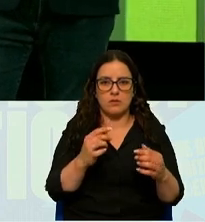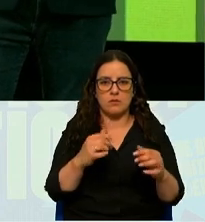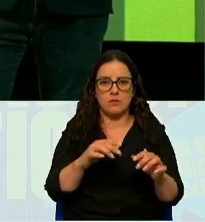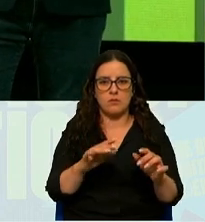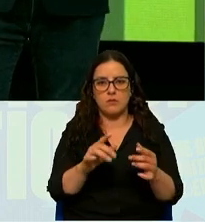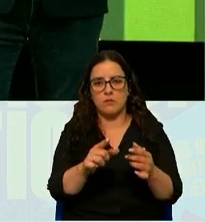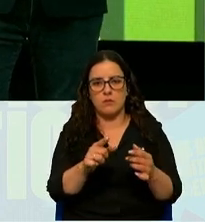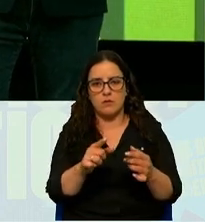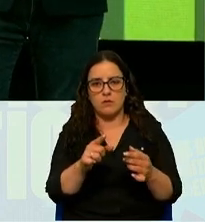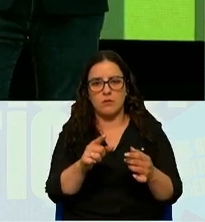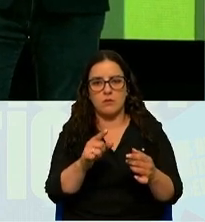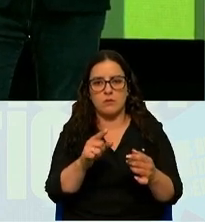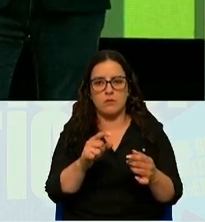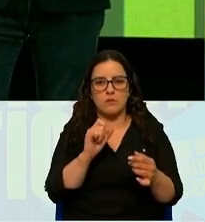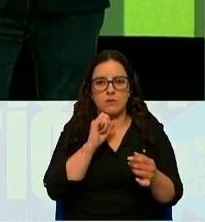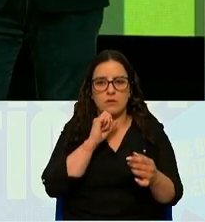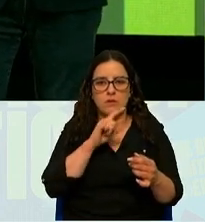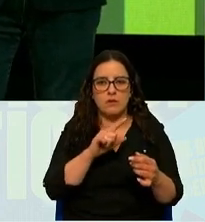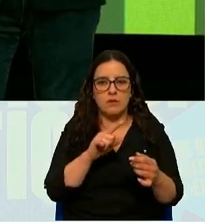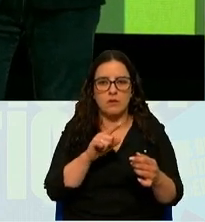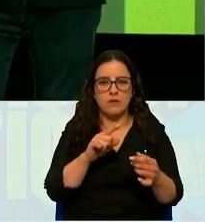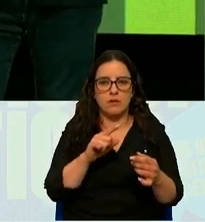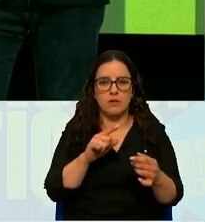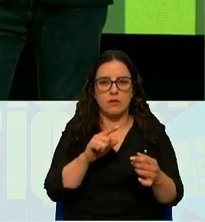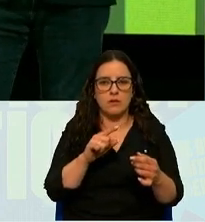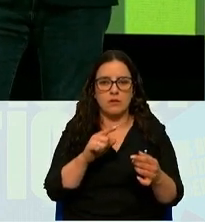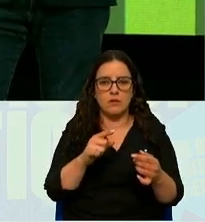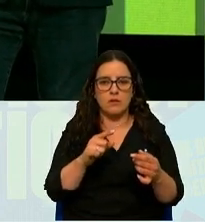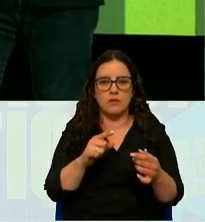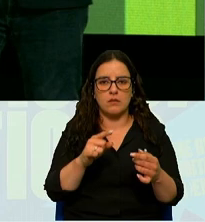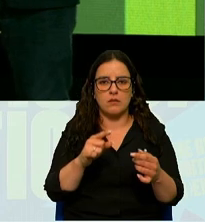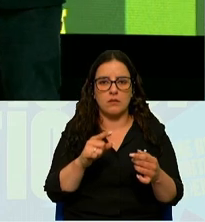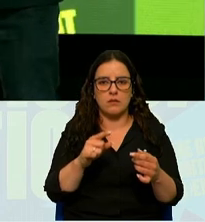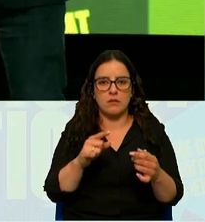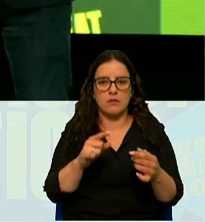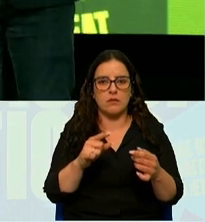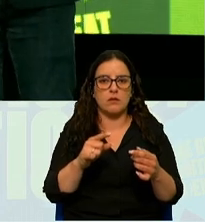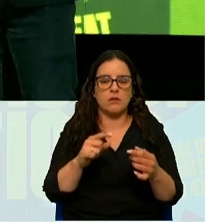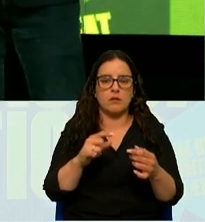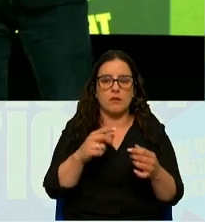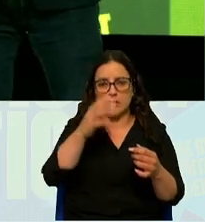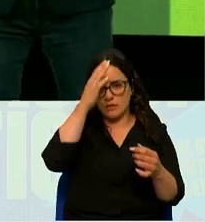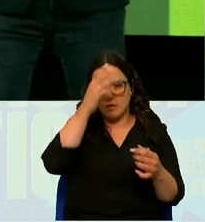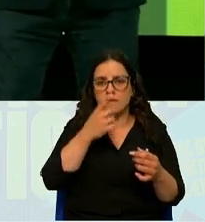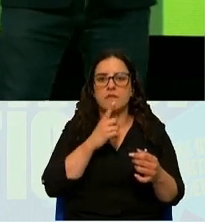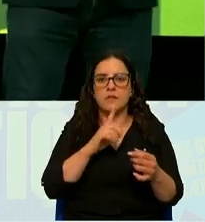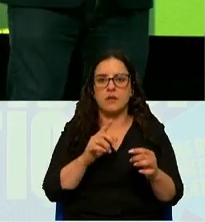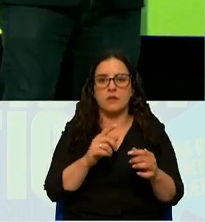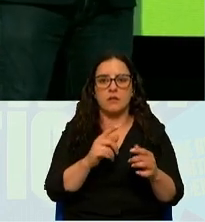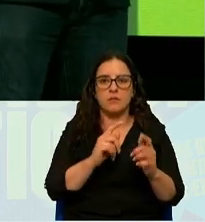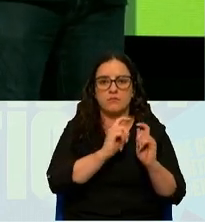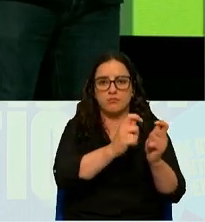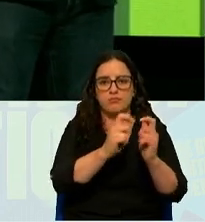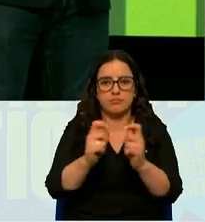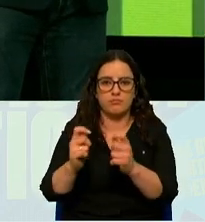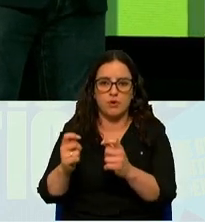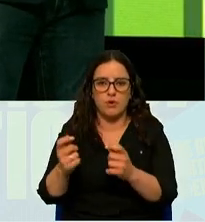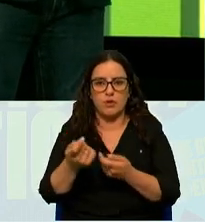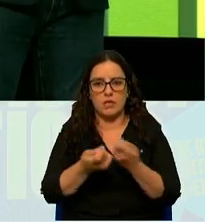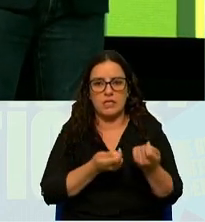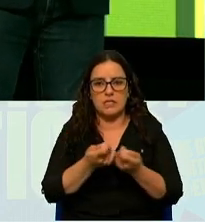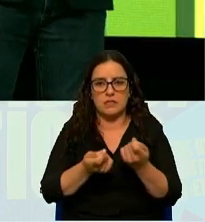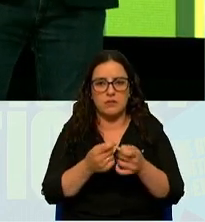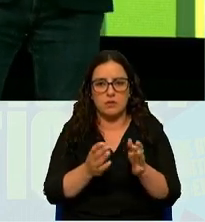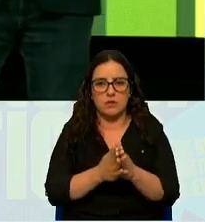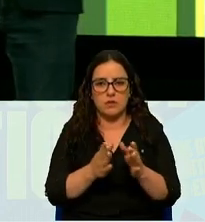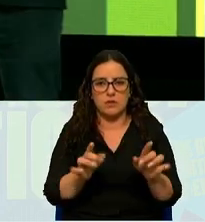So what you can do is to scale AI across your entire organization because you no longer require to have such